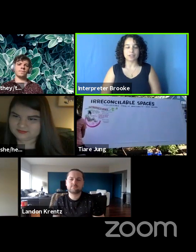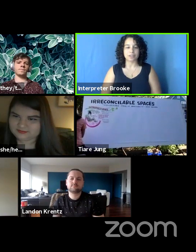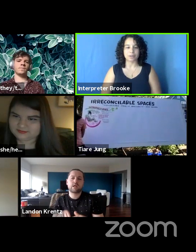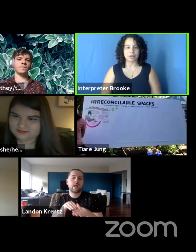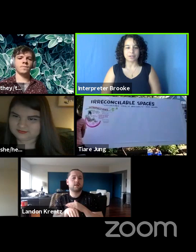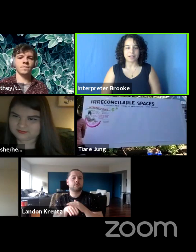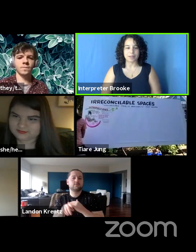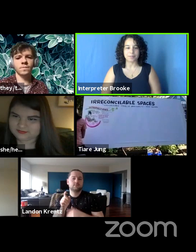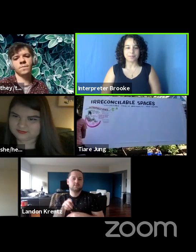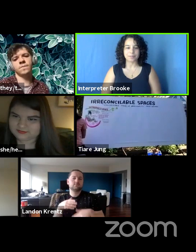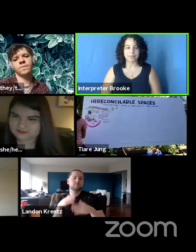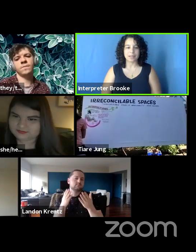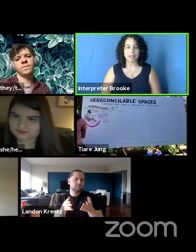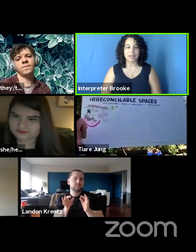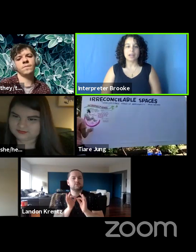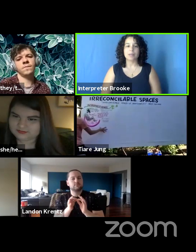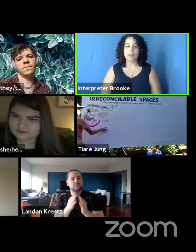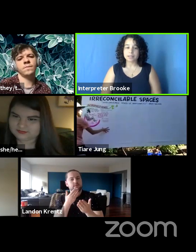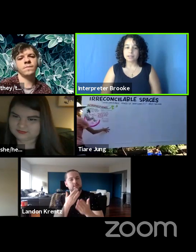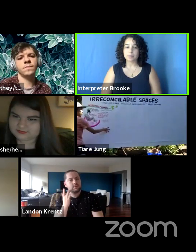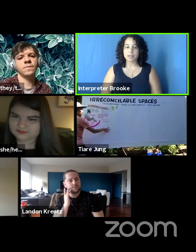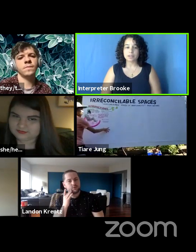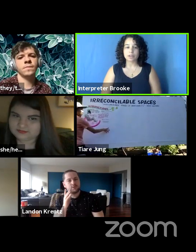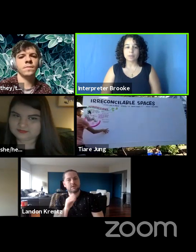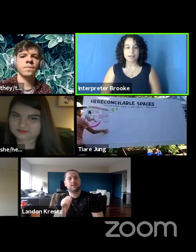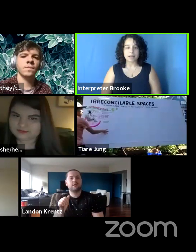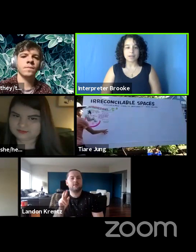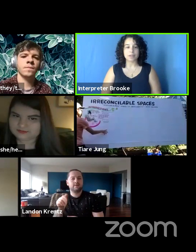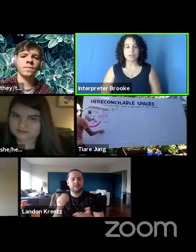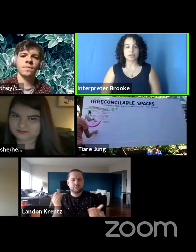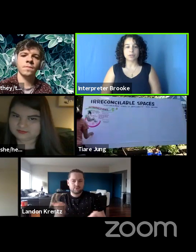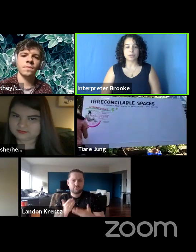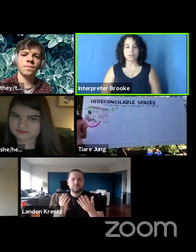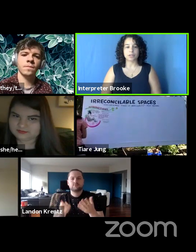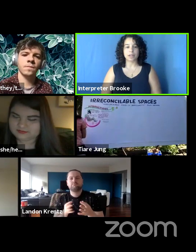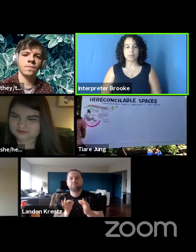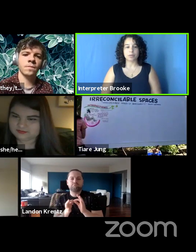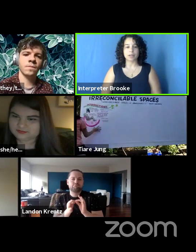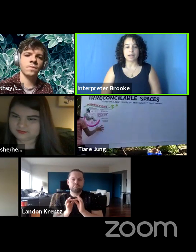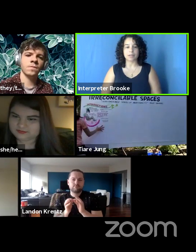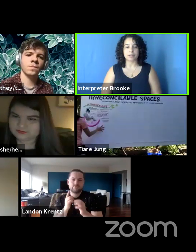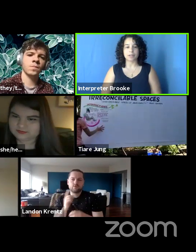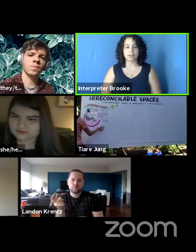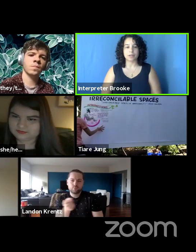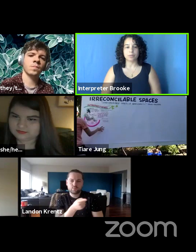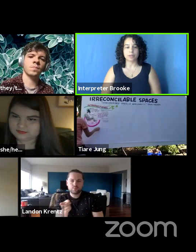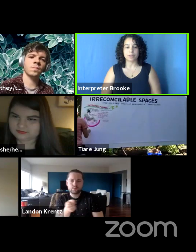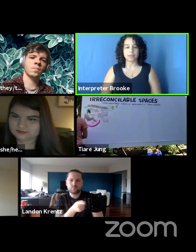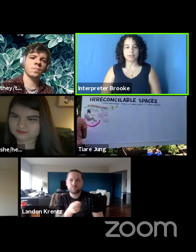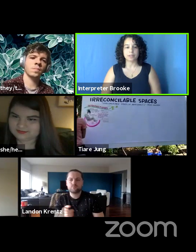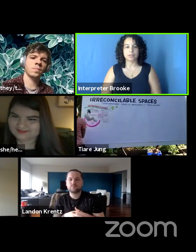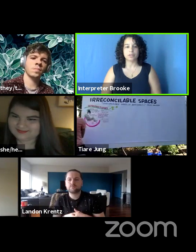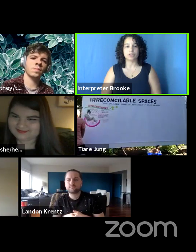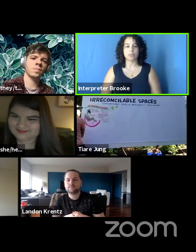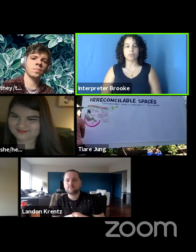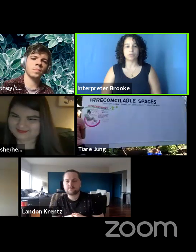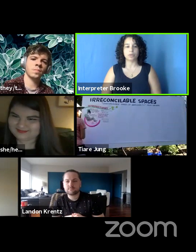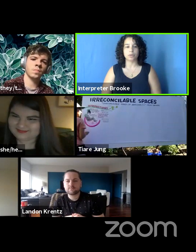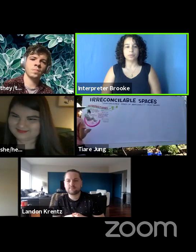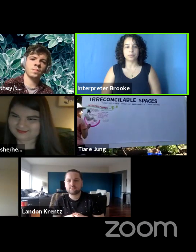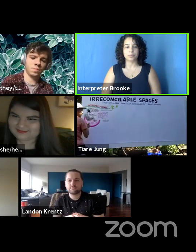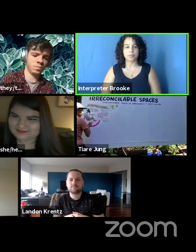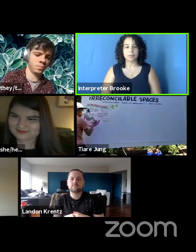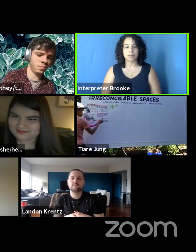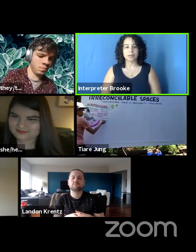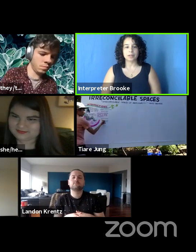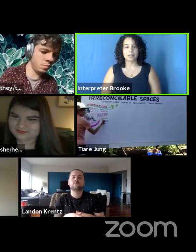having to stare at a screen all day. My access needs are met having an interpreter today, Brooke and Ava here with us to interpret for